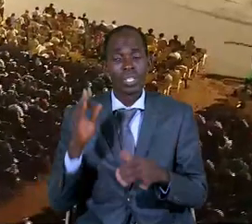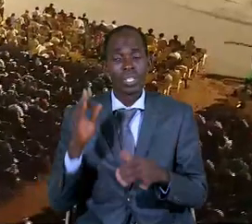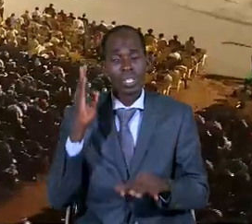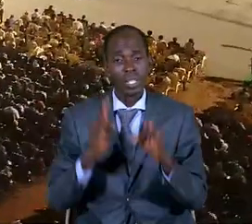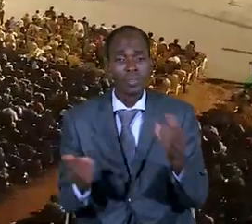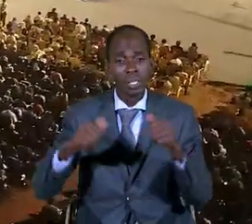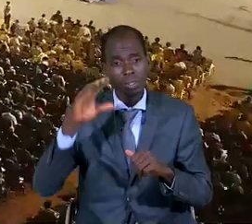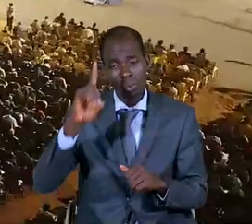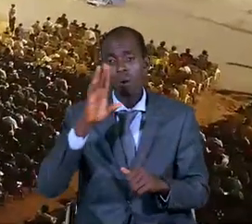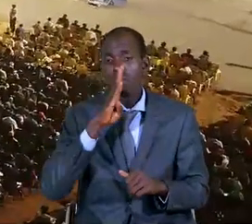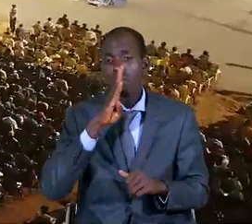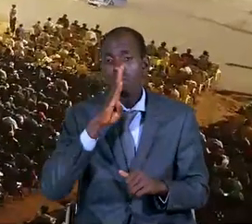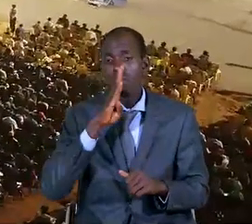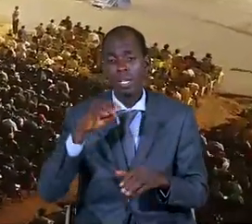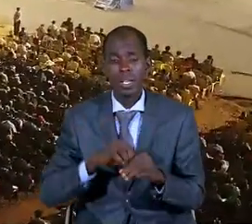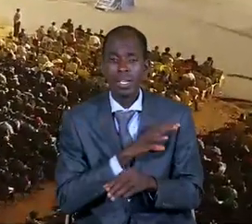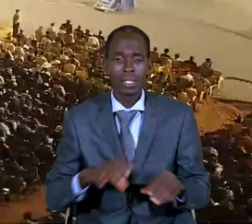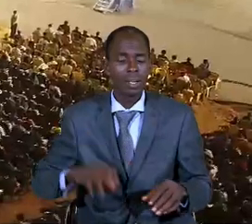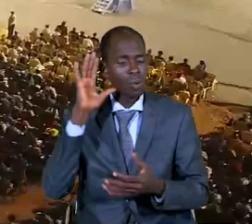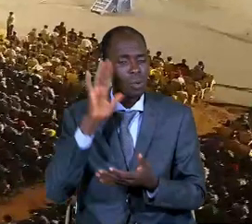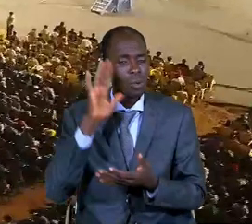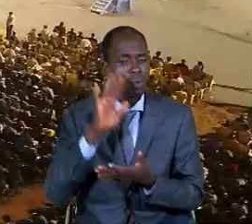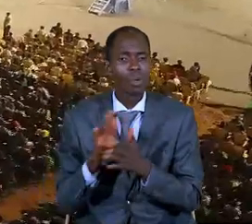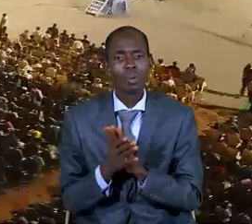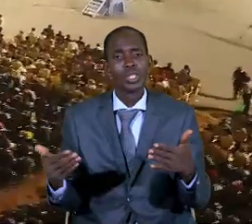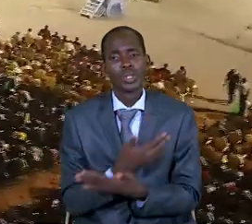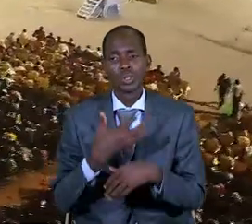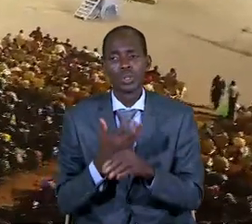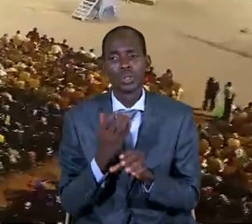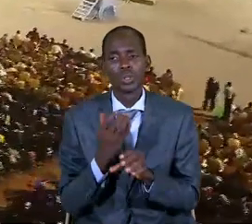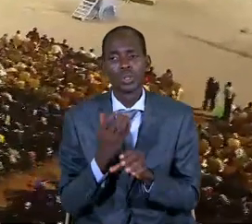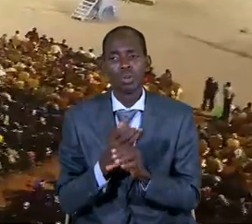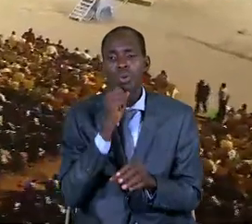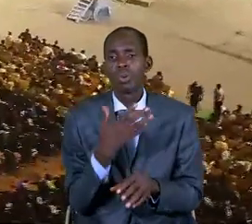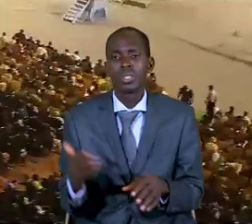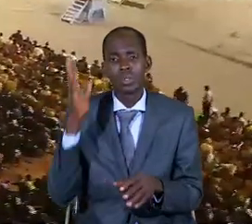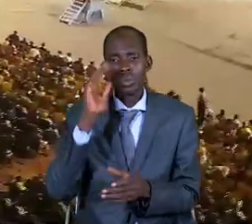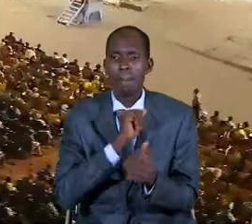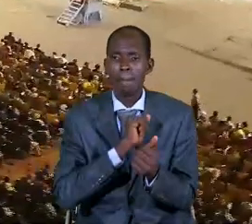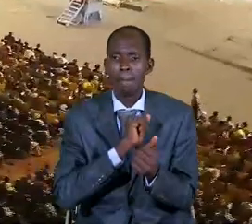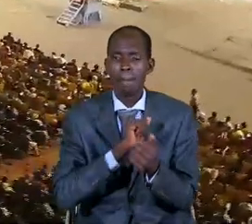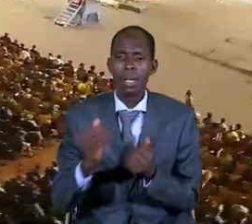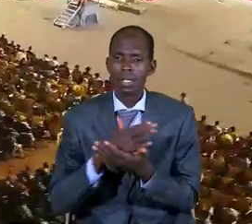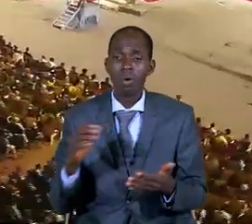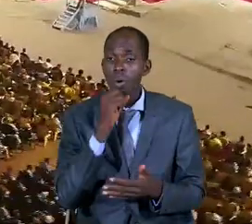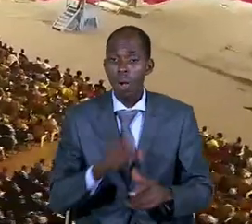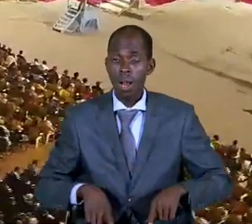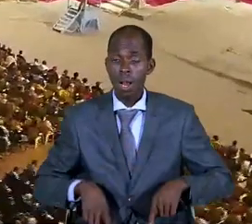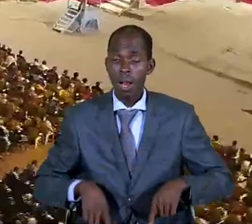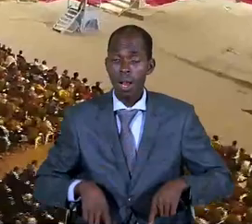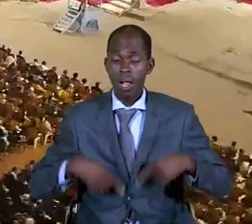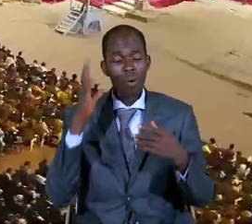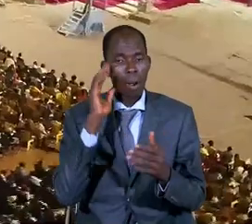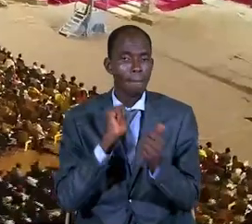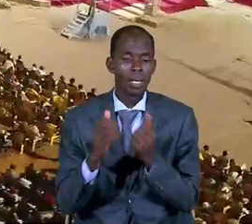become a new creature. Old things will pass away. Old life will pass